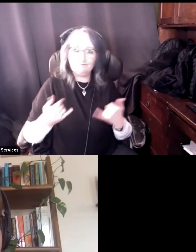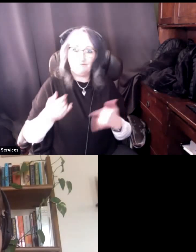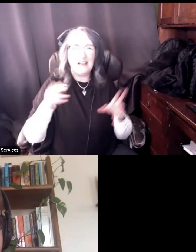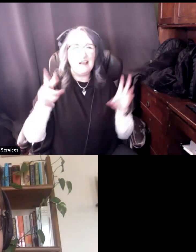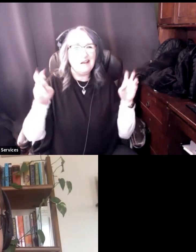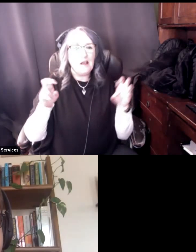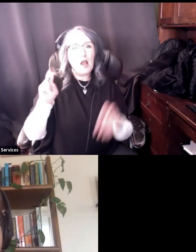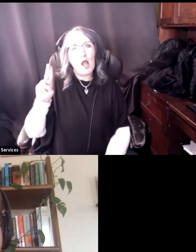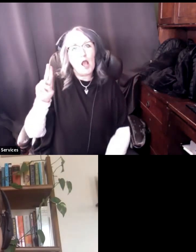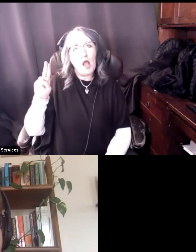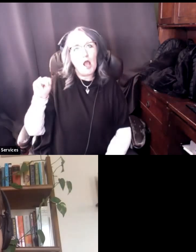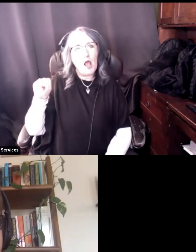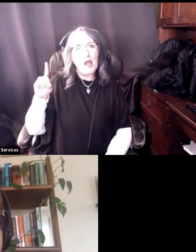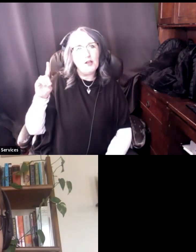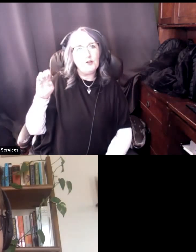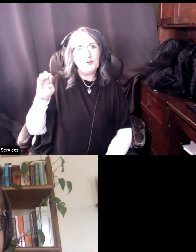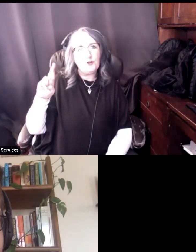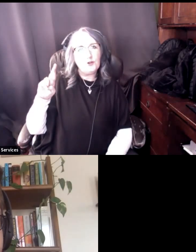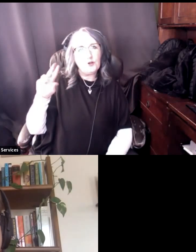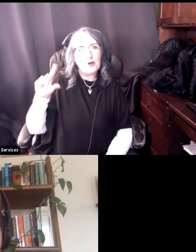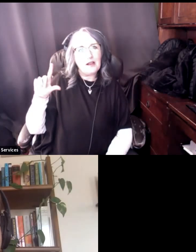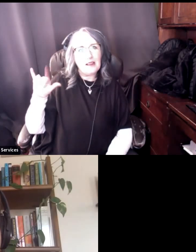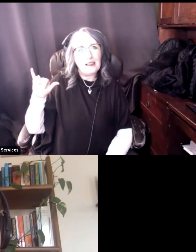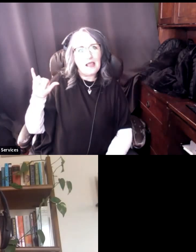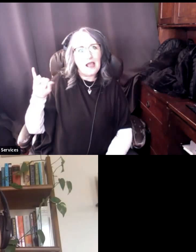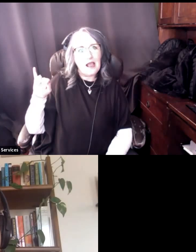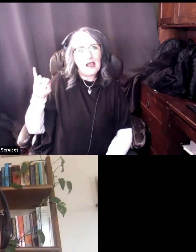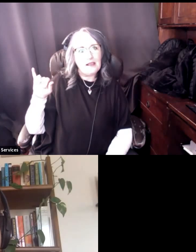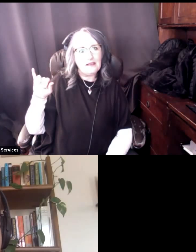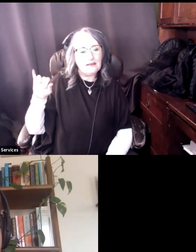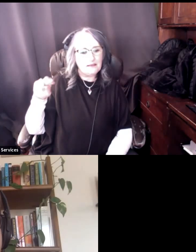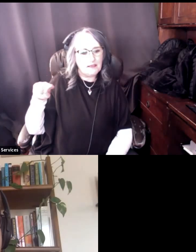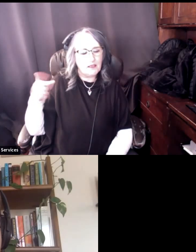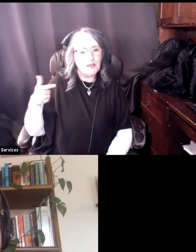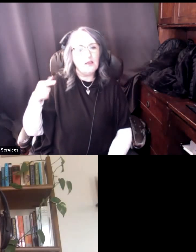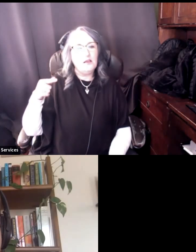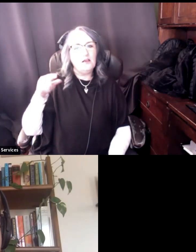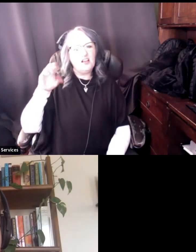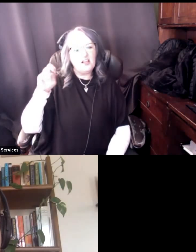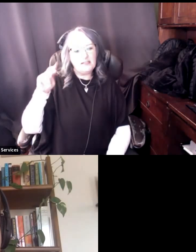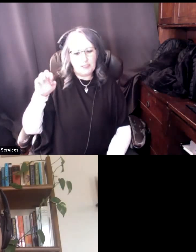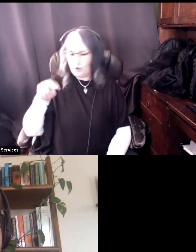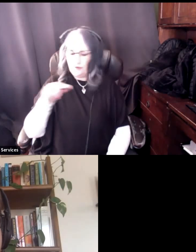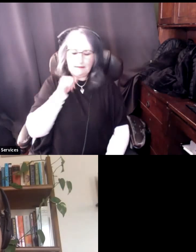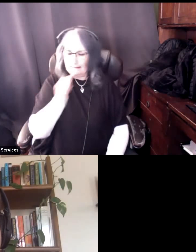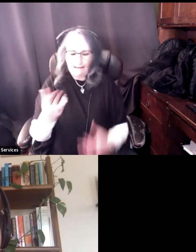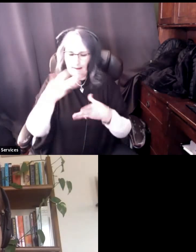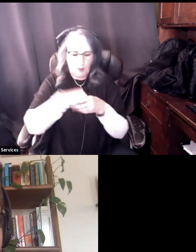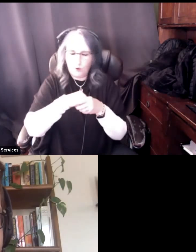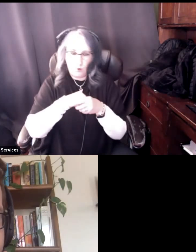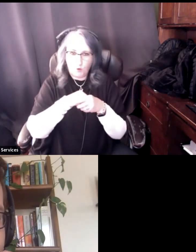used for eligibility yet. And children,